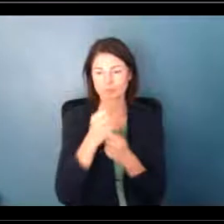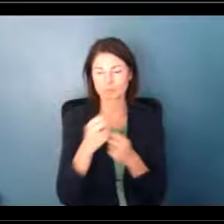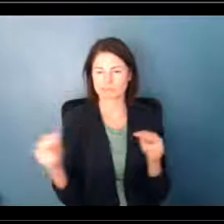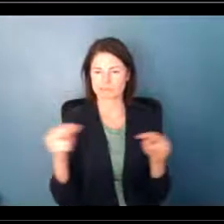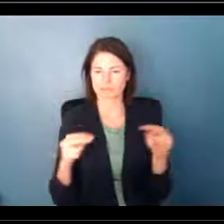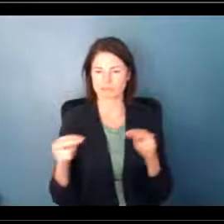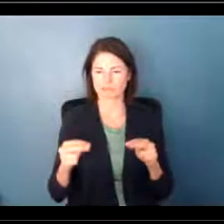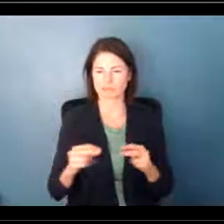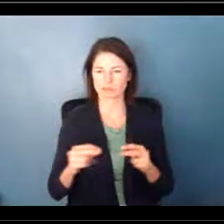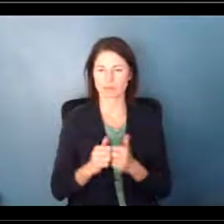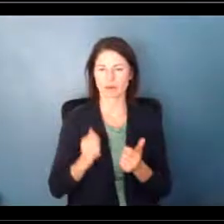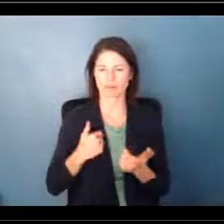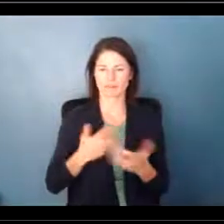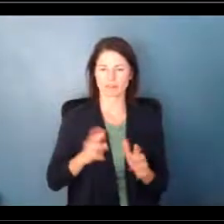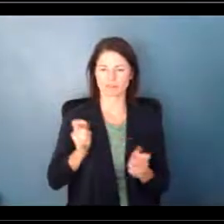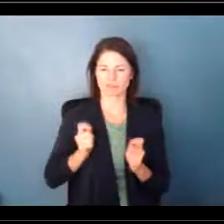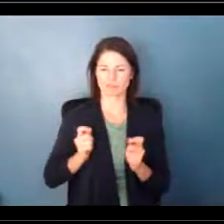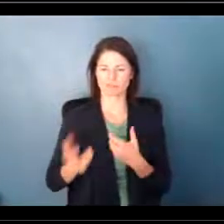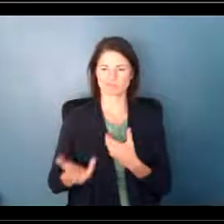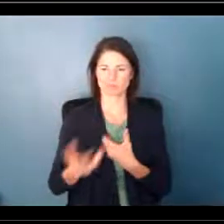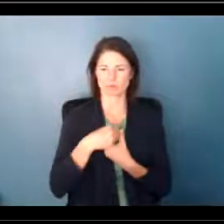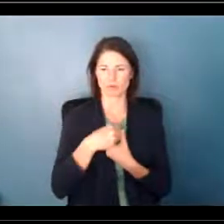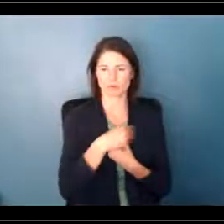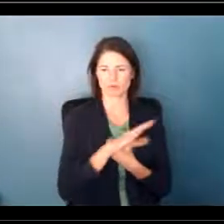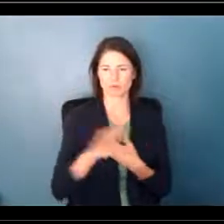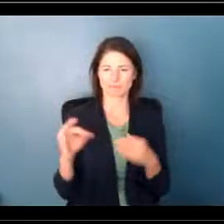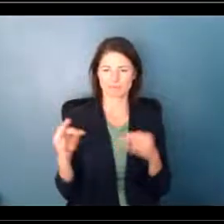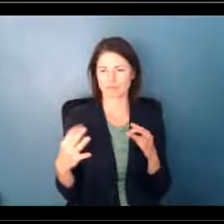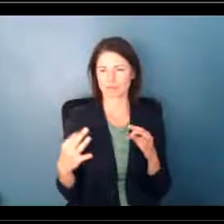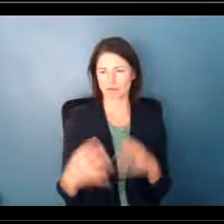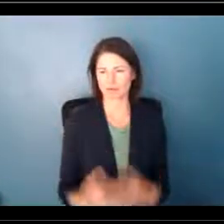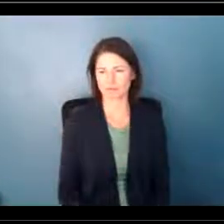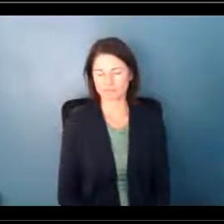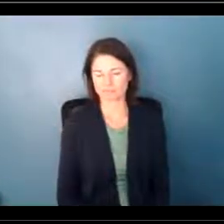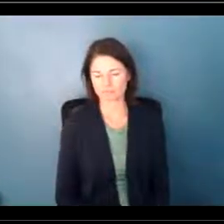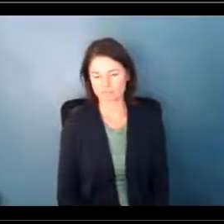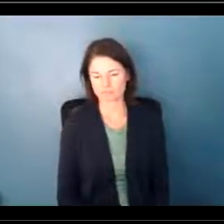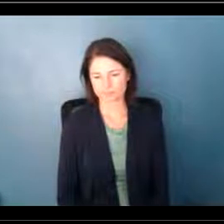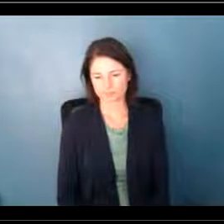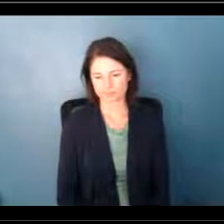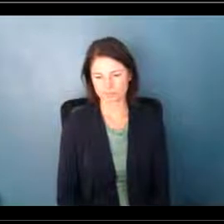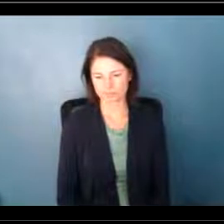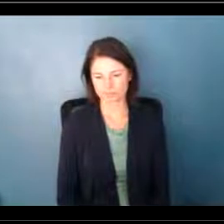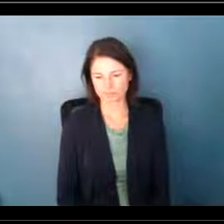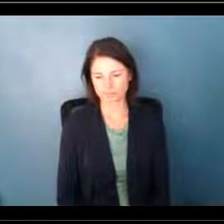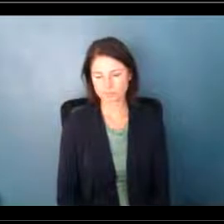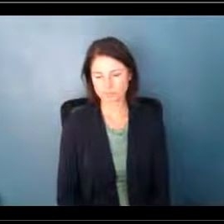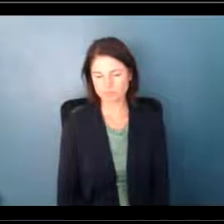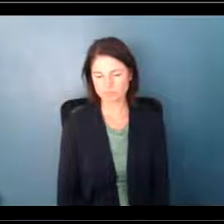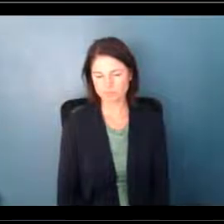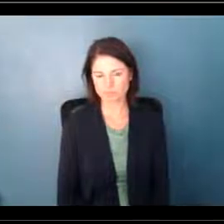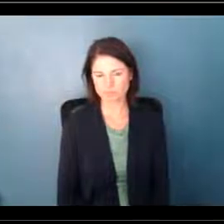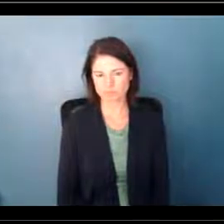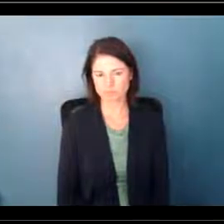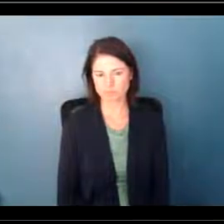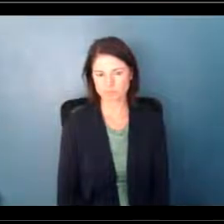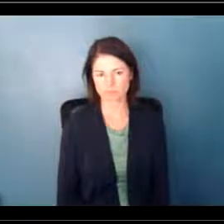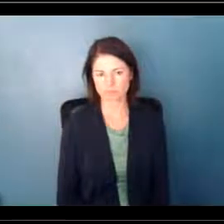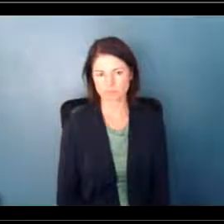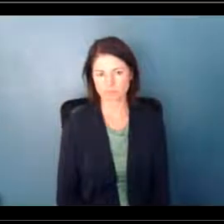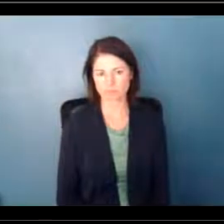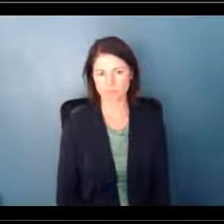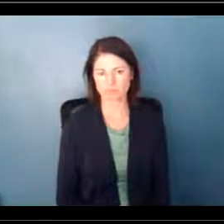we've incorporated the feedback, including working with the commission on comments that they have on the